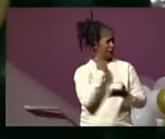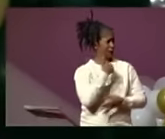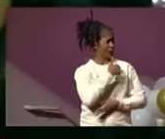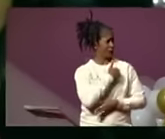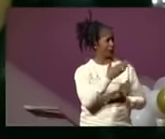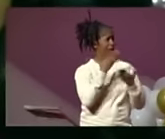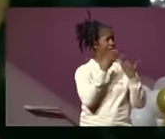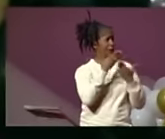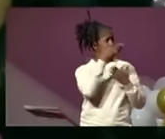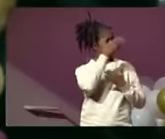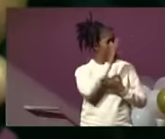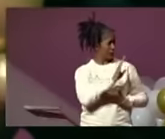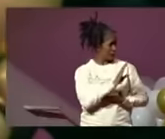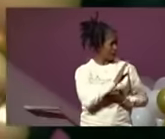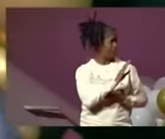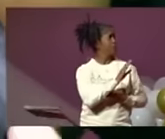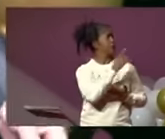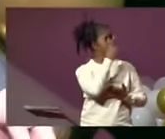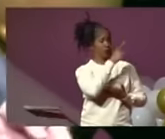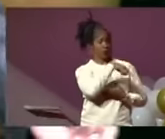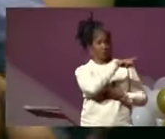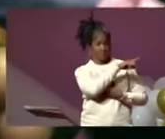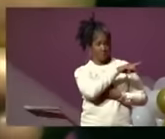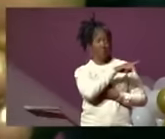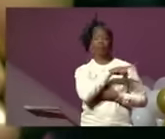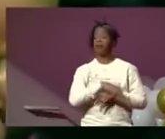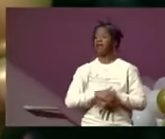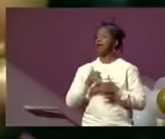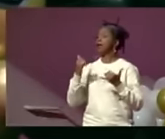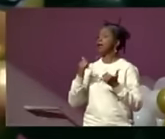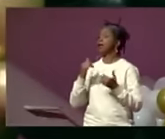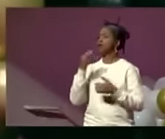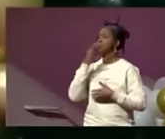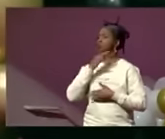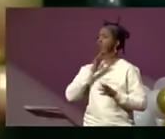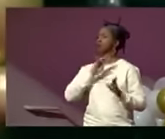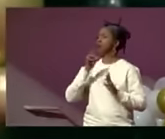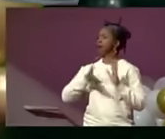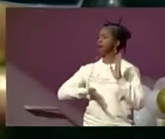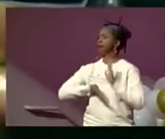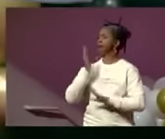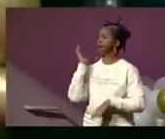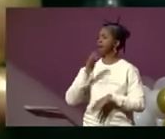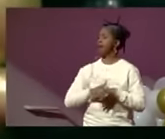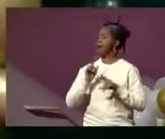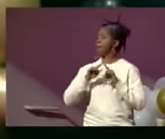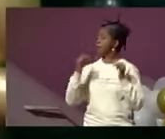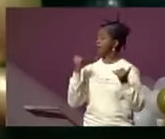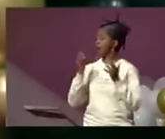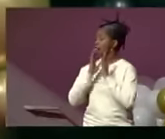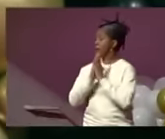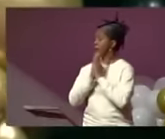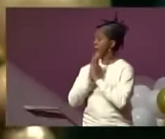presence. Thank you, praise dancers. Bless your hearts. Listen, we're getting ready to go. I need your prayers this